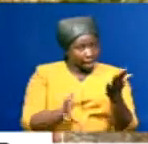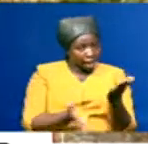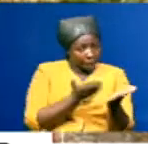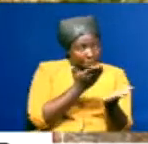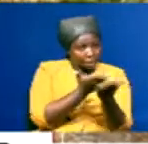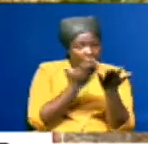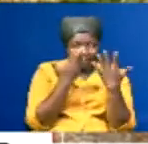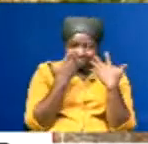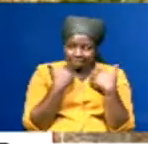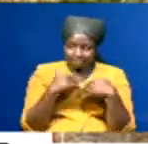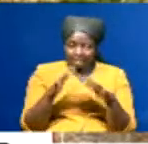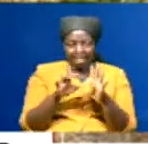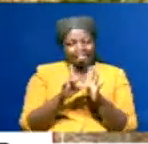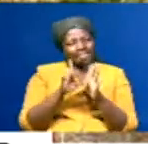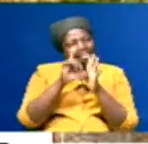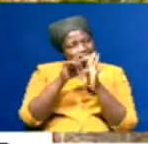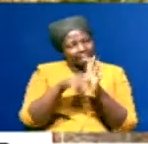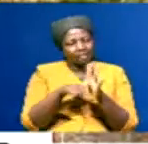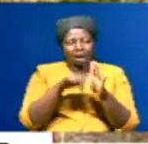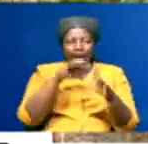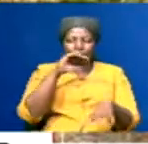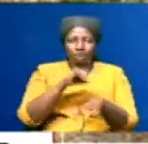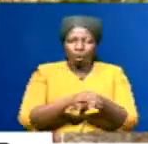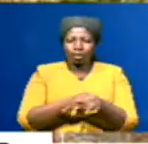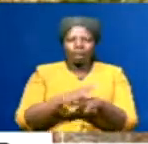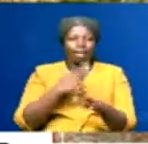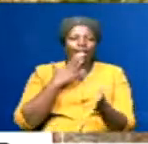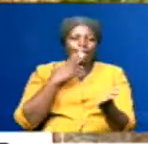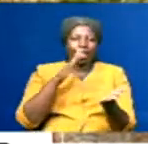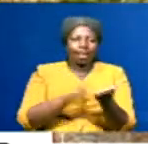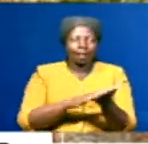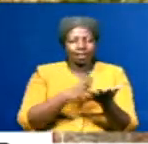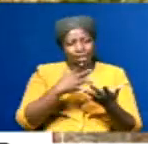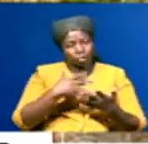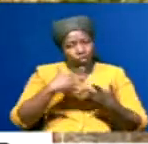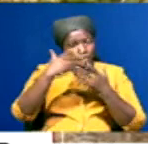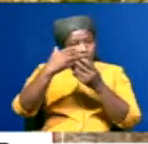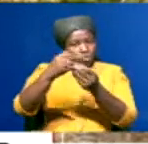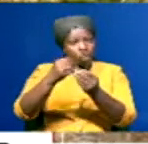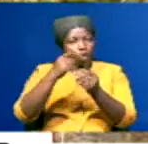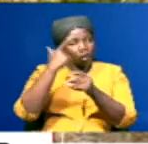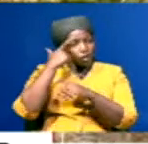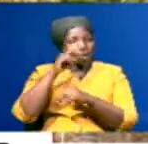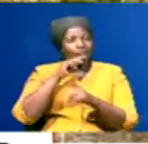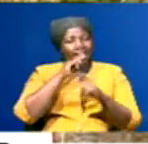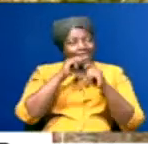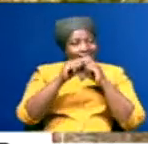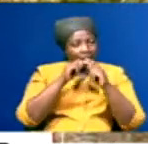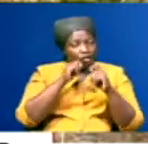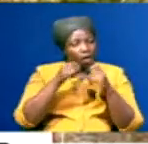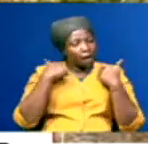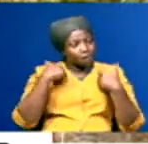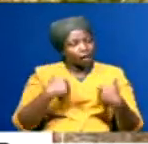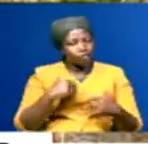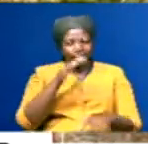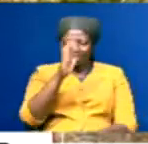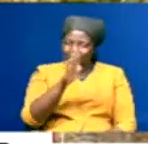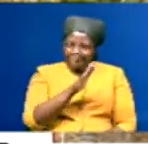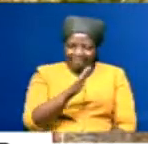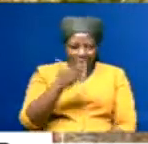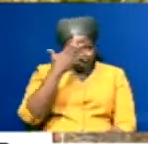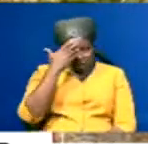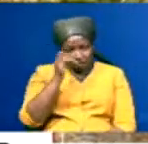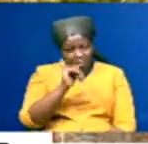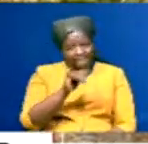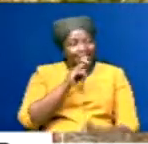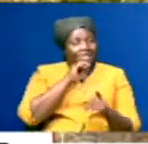on I got a letter to go for an interview. I never forgot that interview. It was